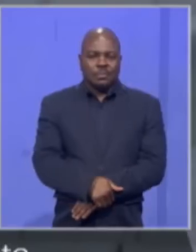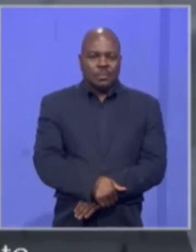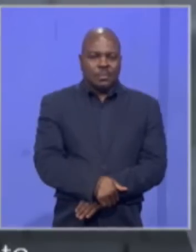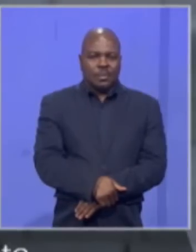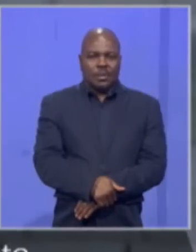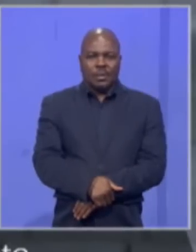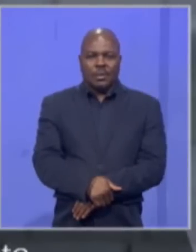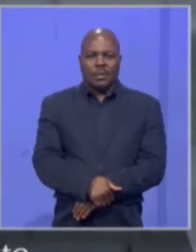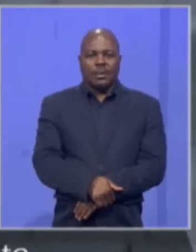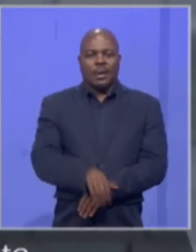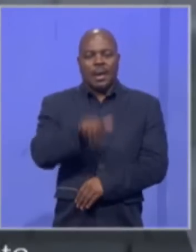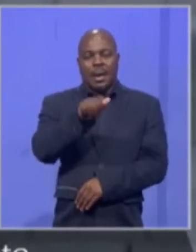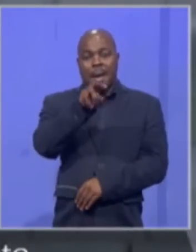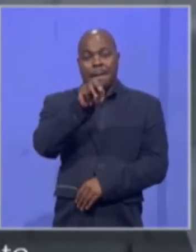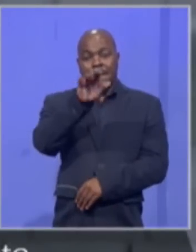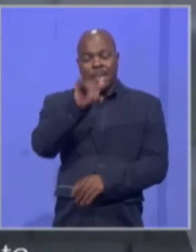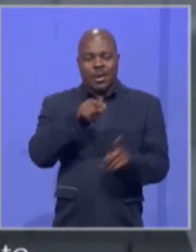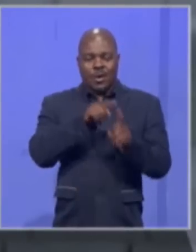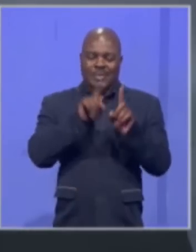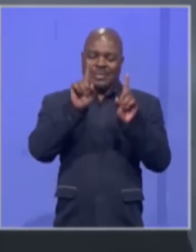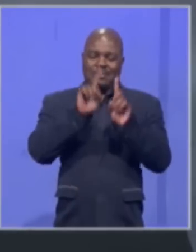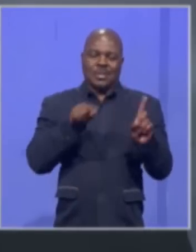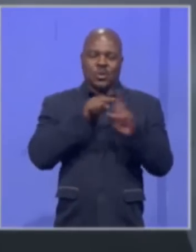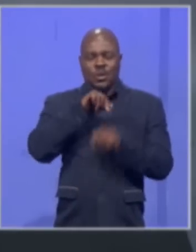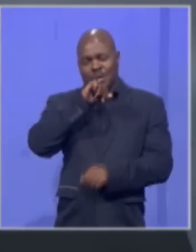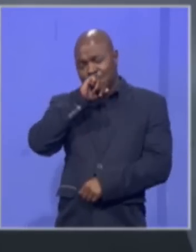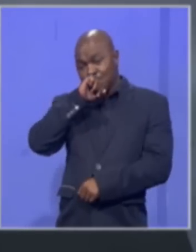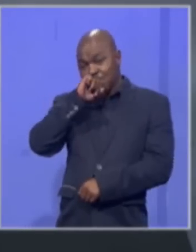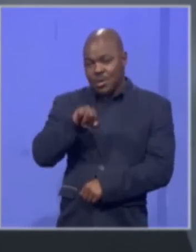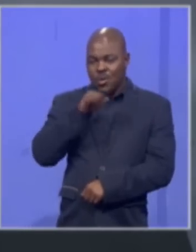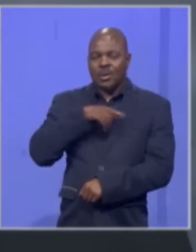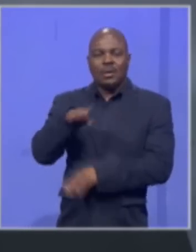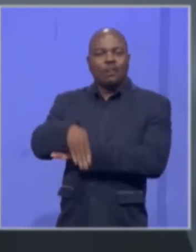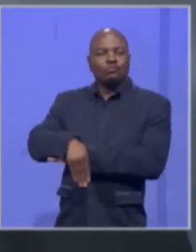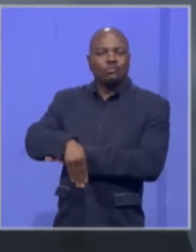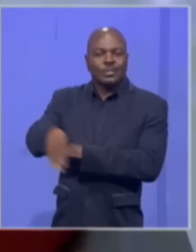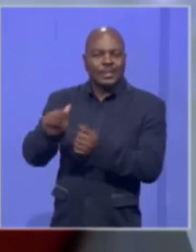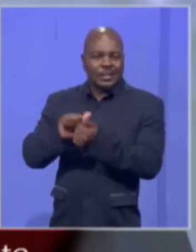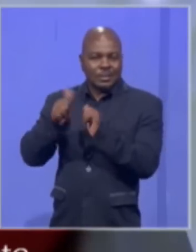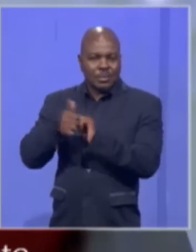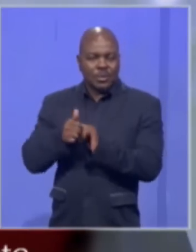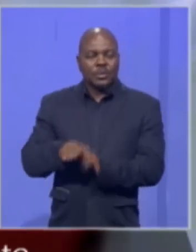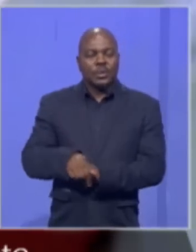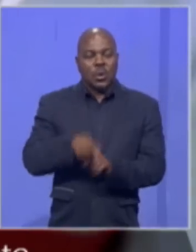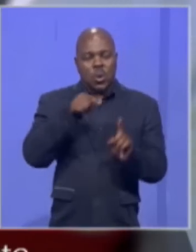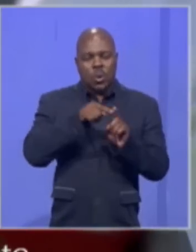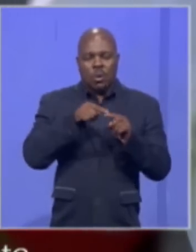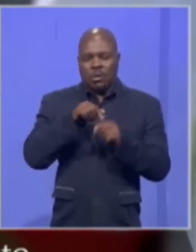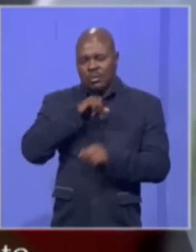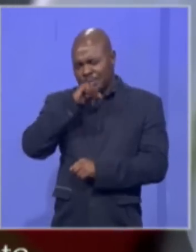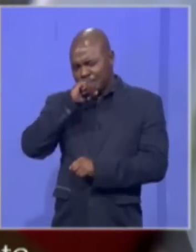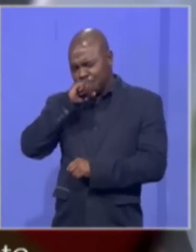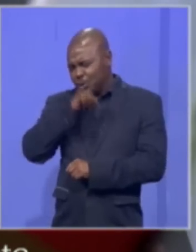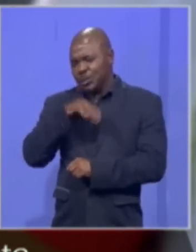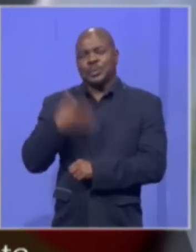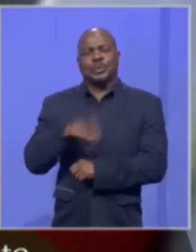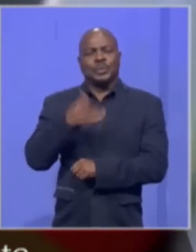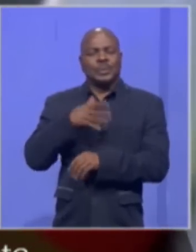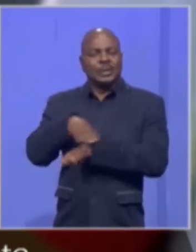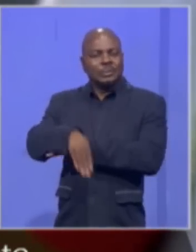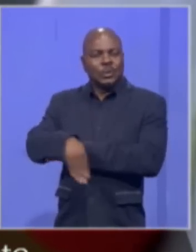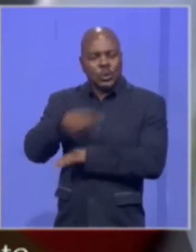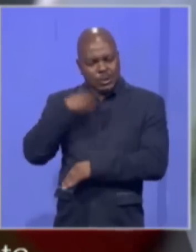Emikie ke e mong wa batjha ba ikgethileng ya ithatelang papadi ya cricket. Papadi ena e bile ya pele e pelong ya hae mo a bileng le kgahleho